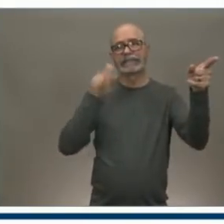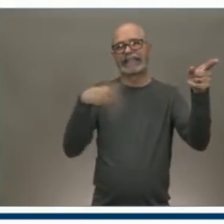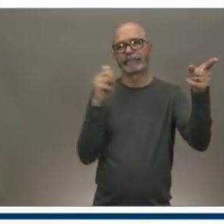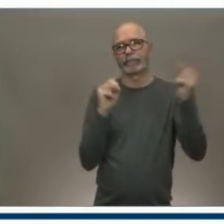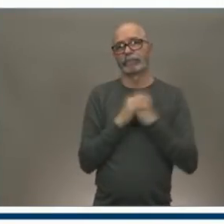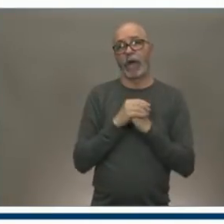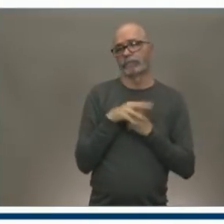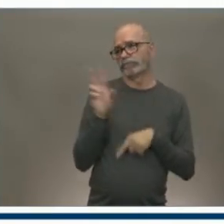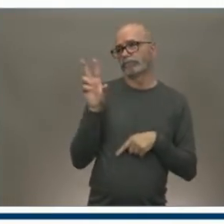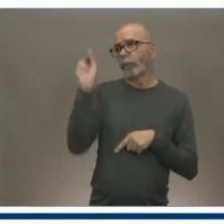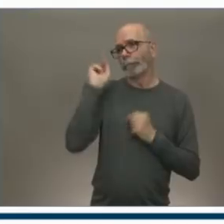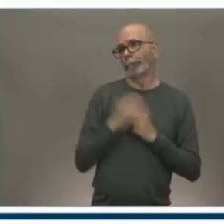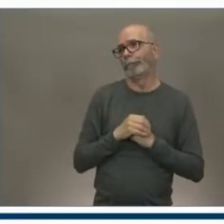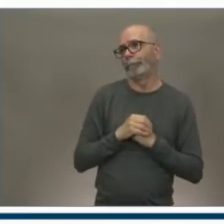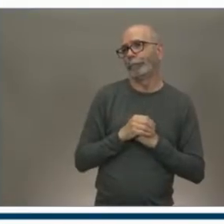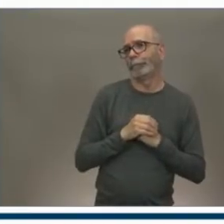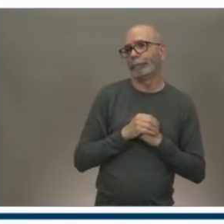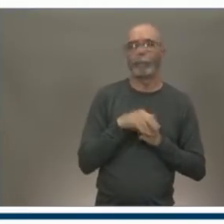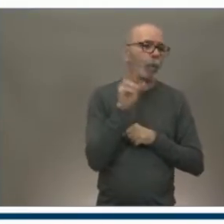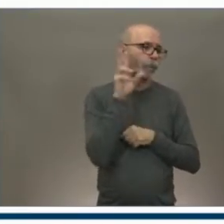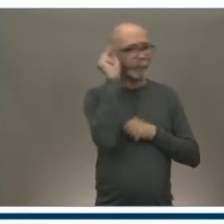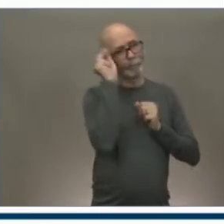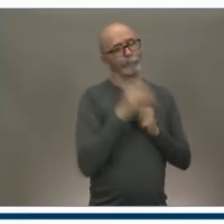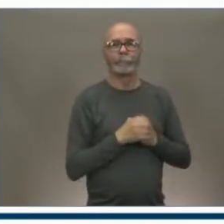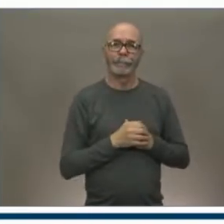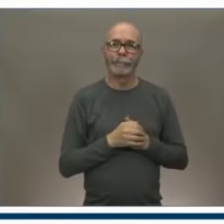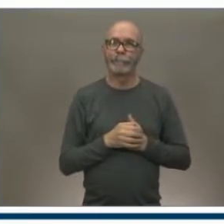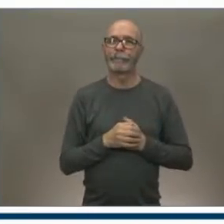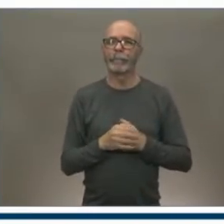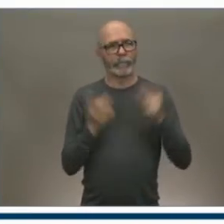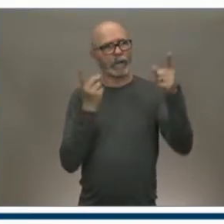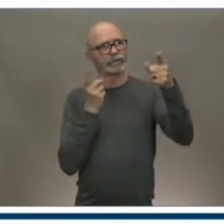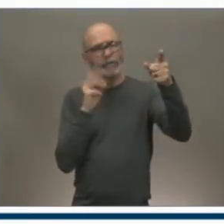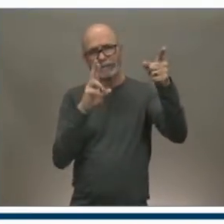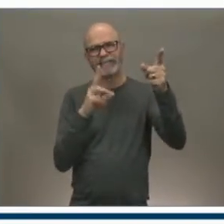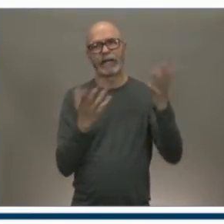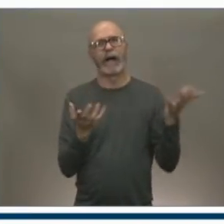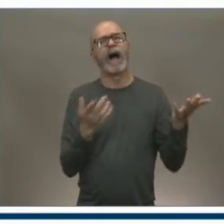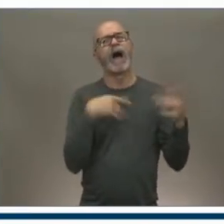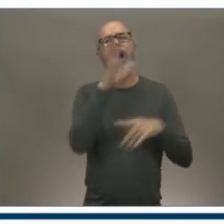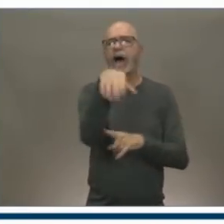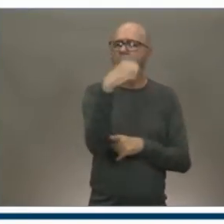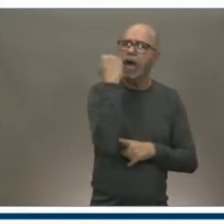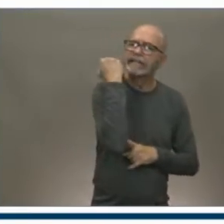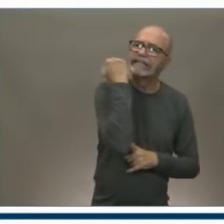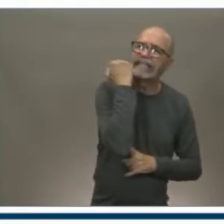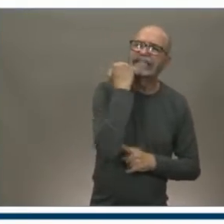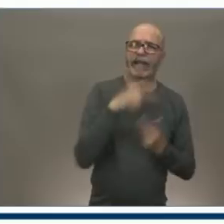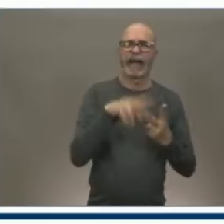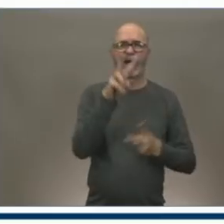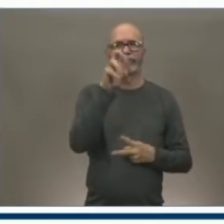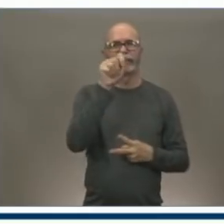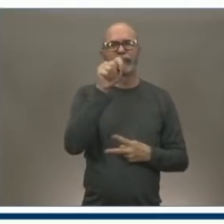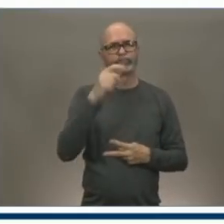Okay. Also, Dr. Strang, you mentioned that dentists and veterinarians have offered their services to help with mass